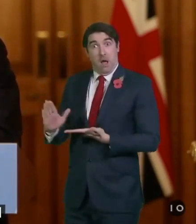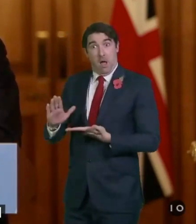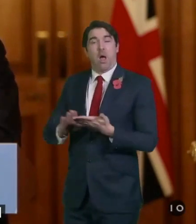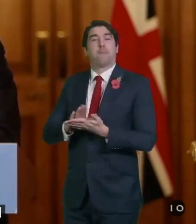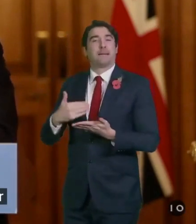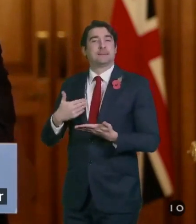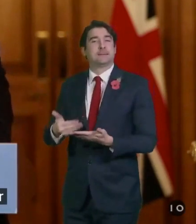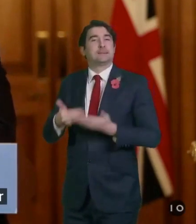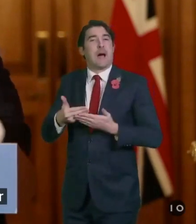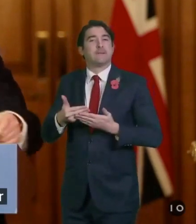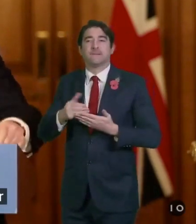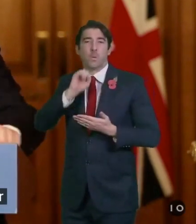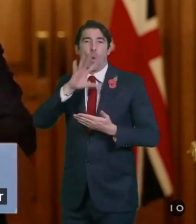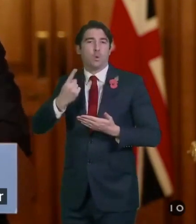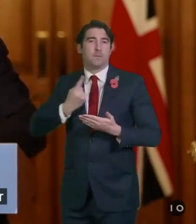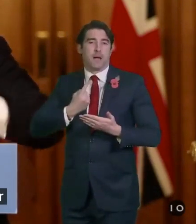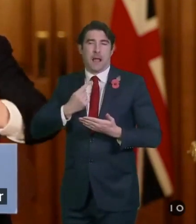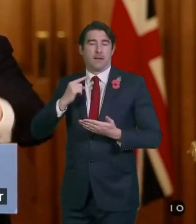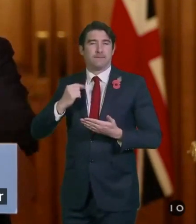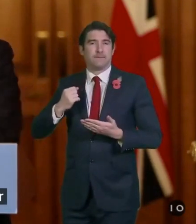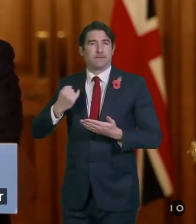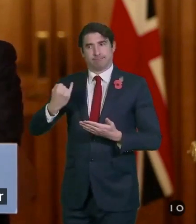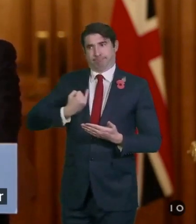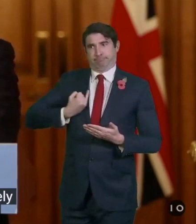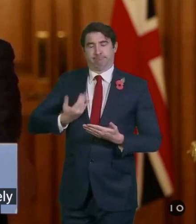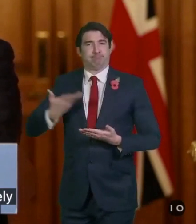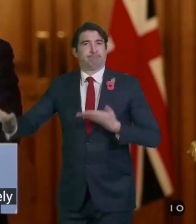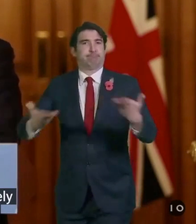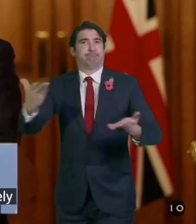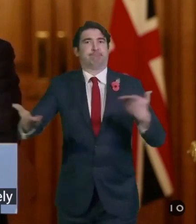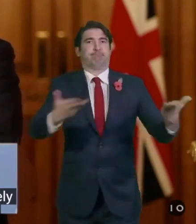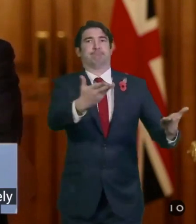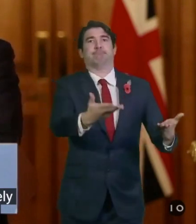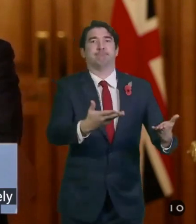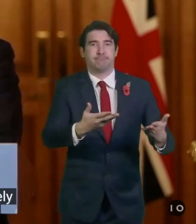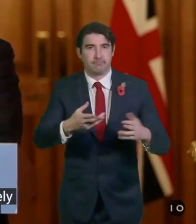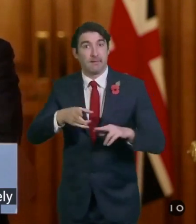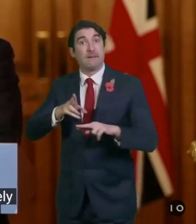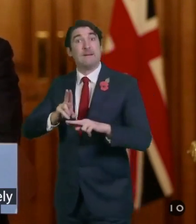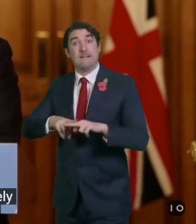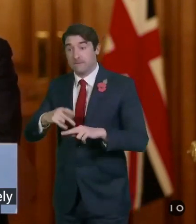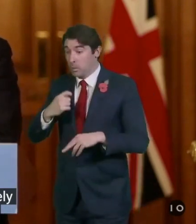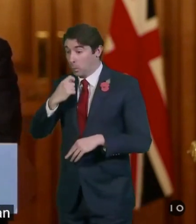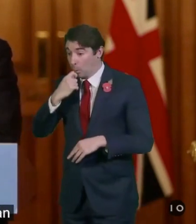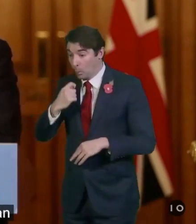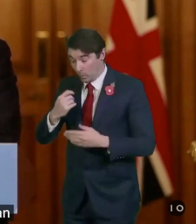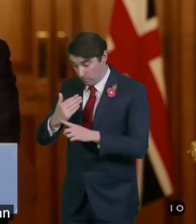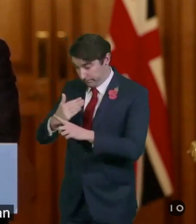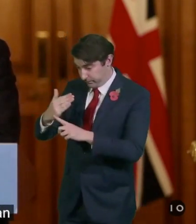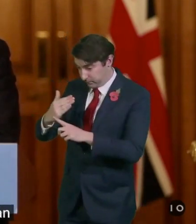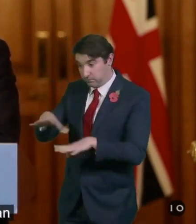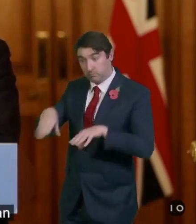get them, to help them to self-isolate and stop the spread of the disease. And I can tell you